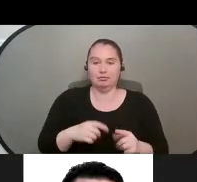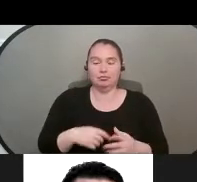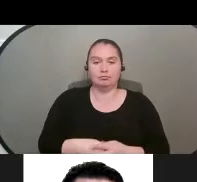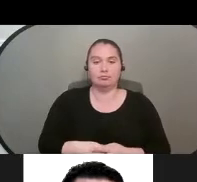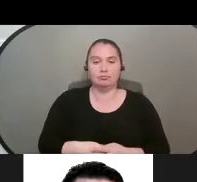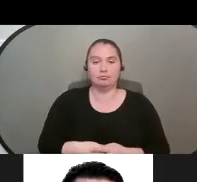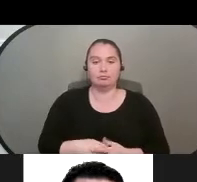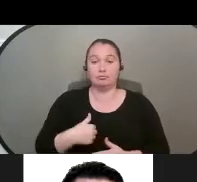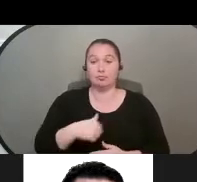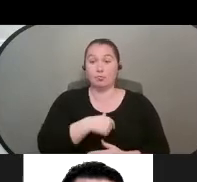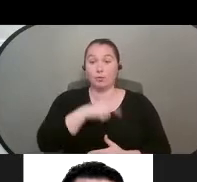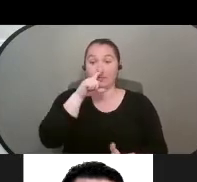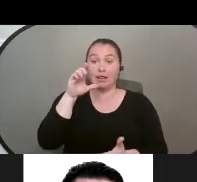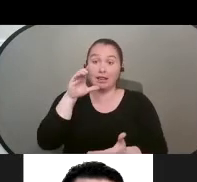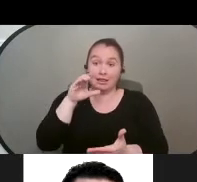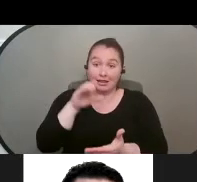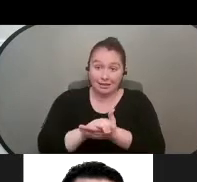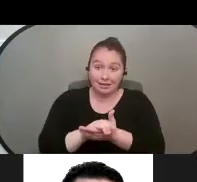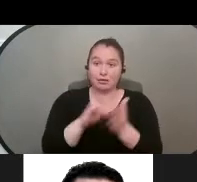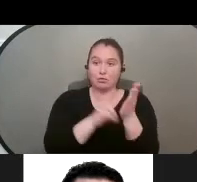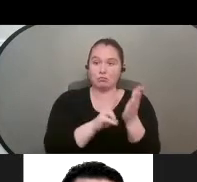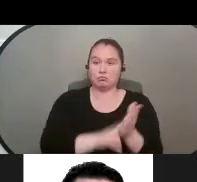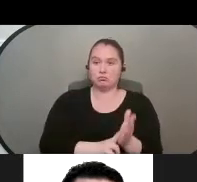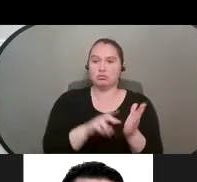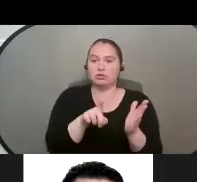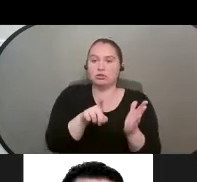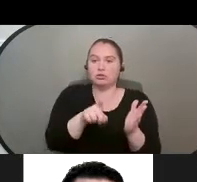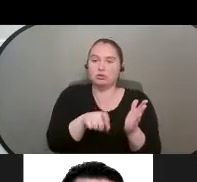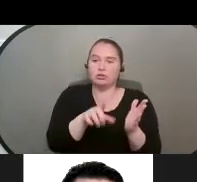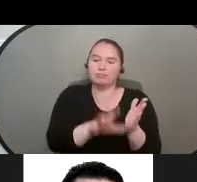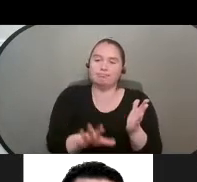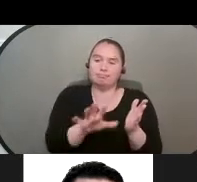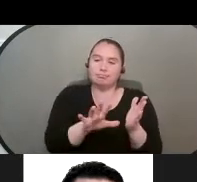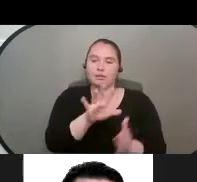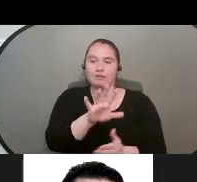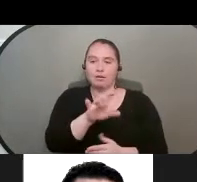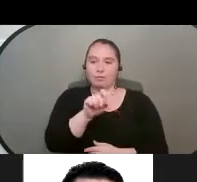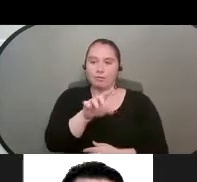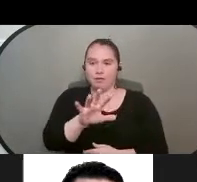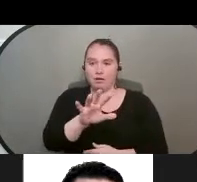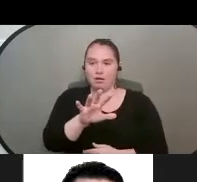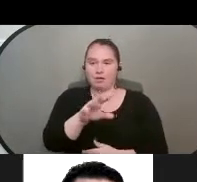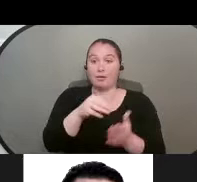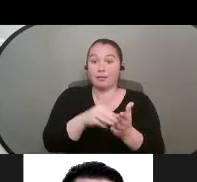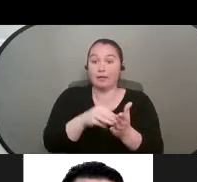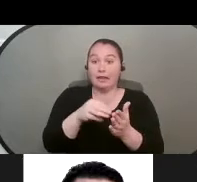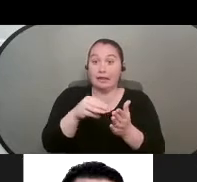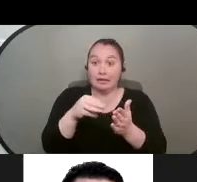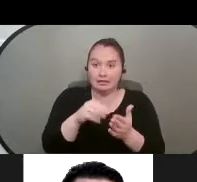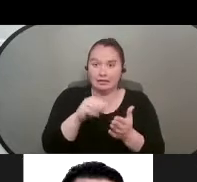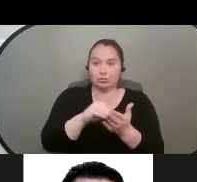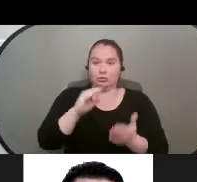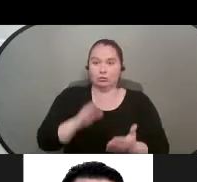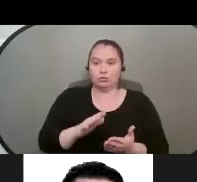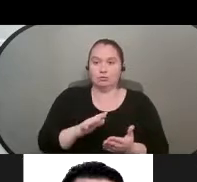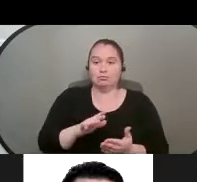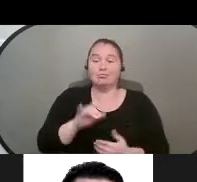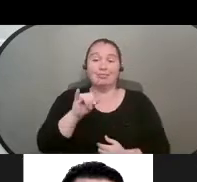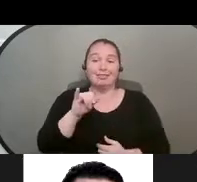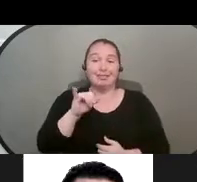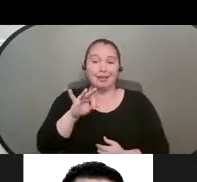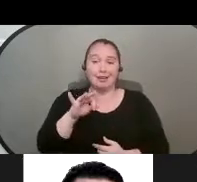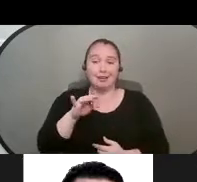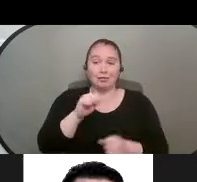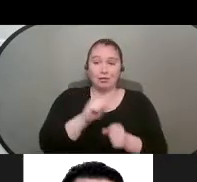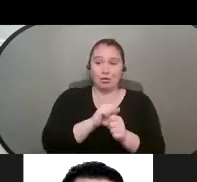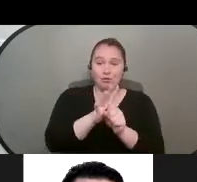enrollment should have been at about 5.5 million students had we not had the pandemic. So